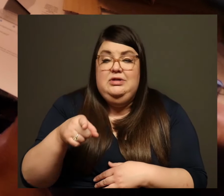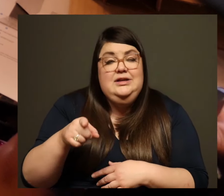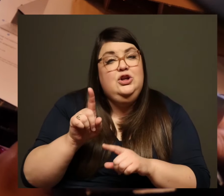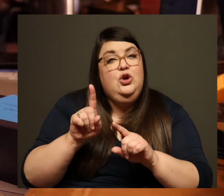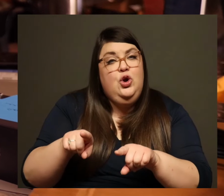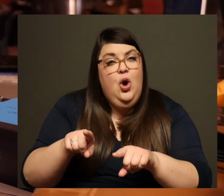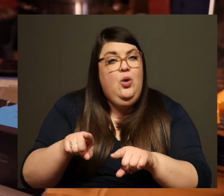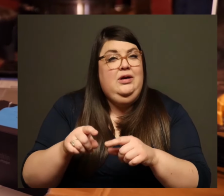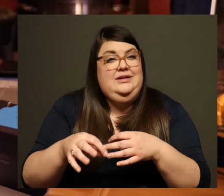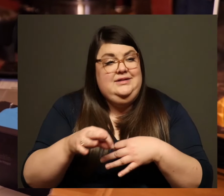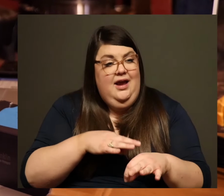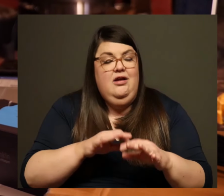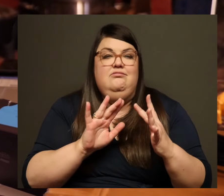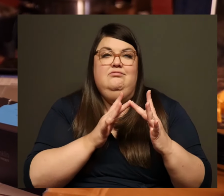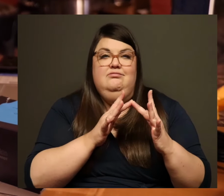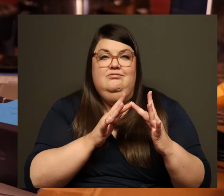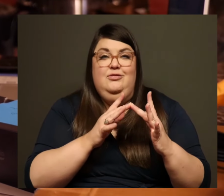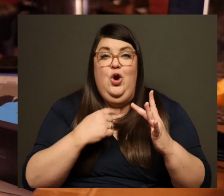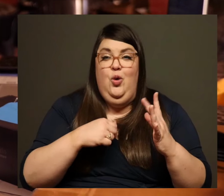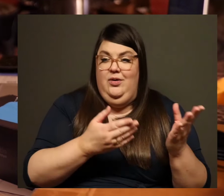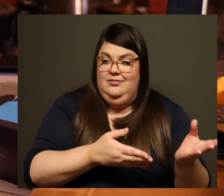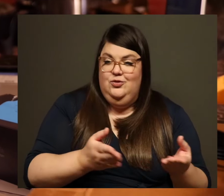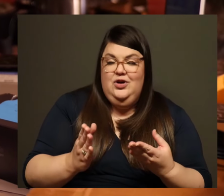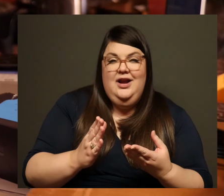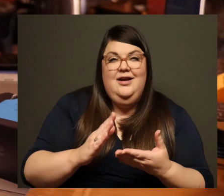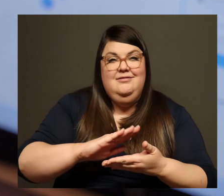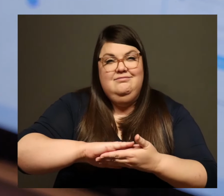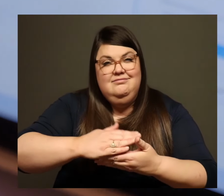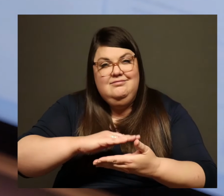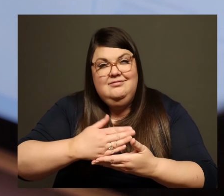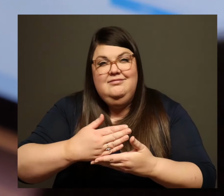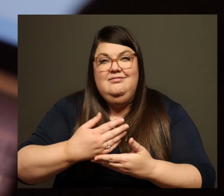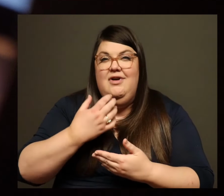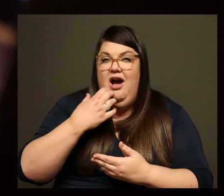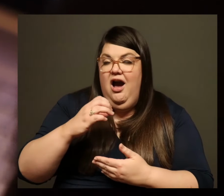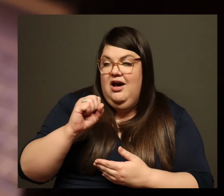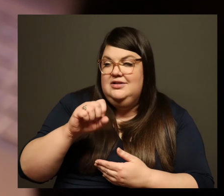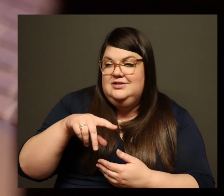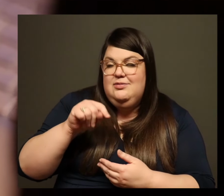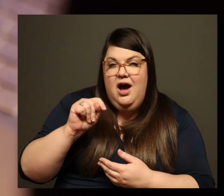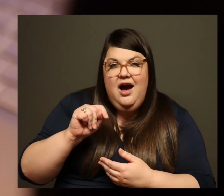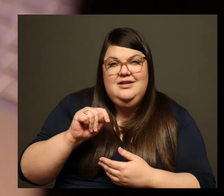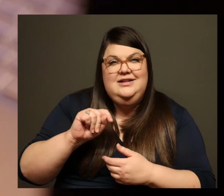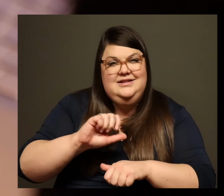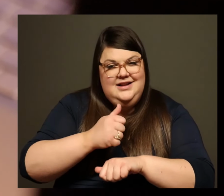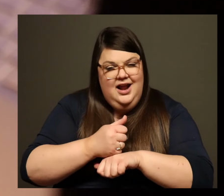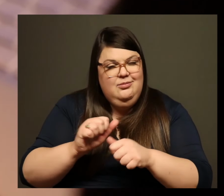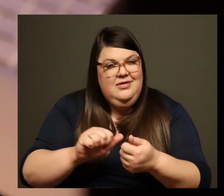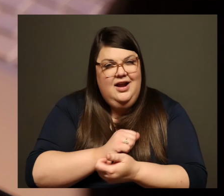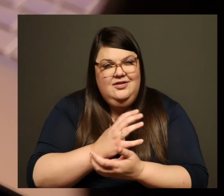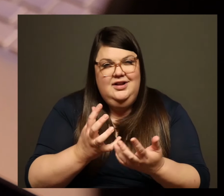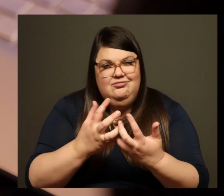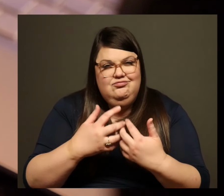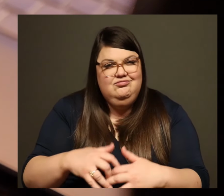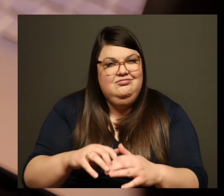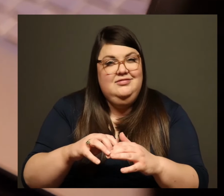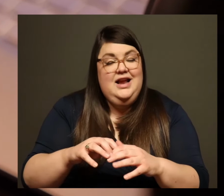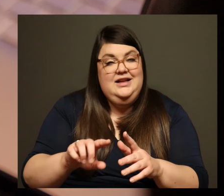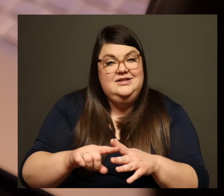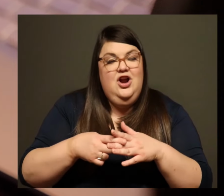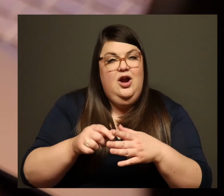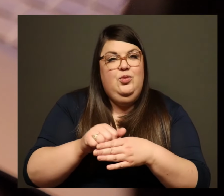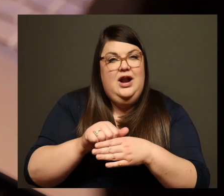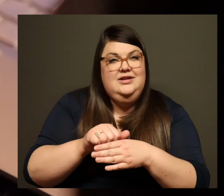online. We're here today to bring the hotspot, get that set up, get this computer set up, and just start practicing